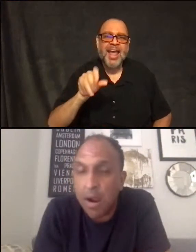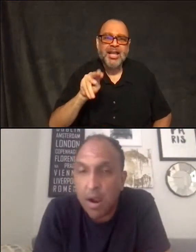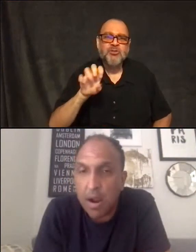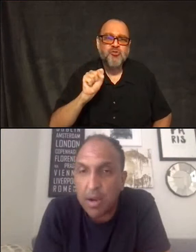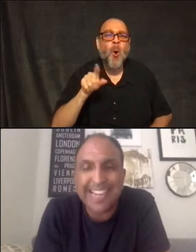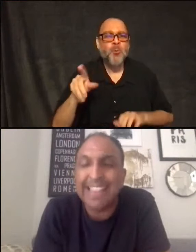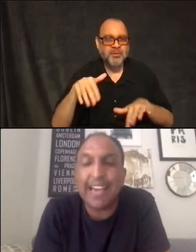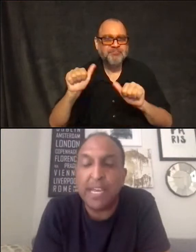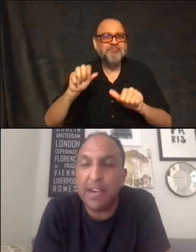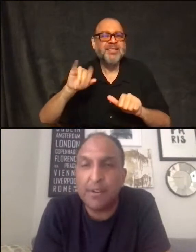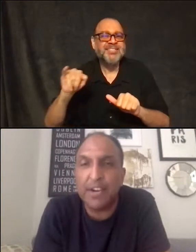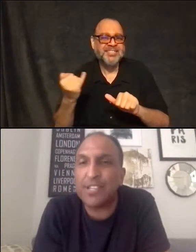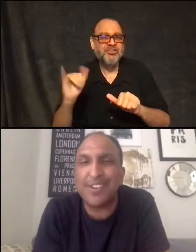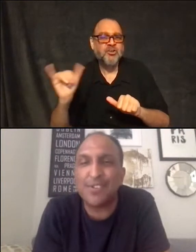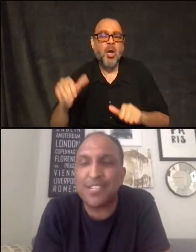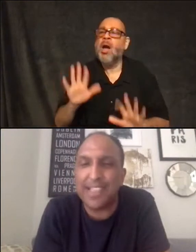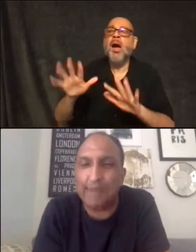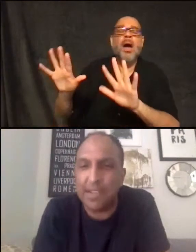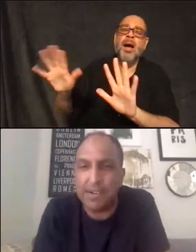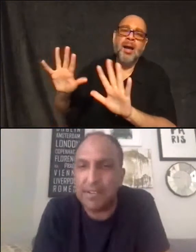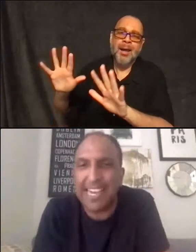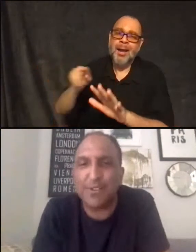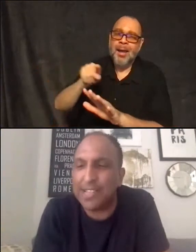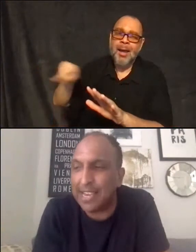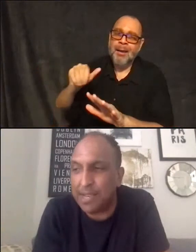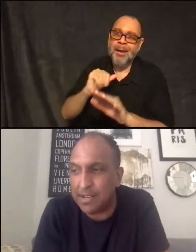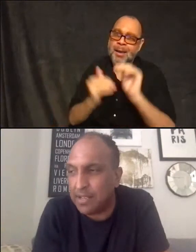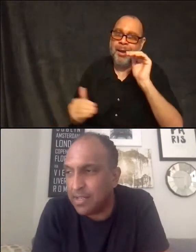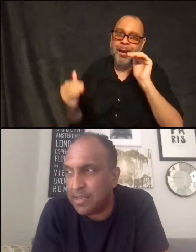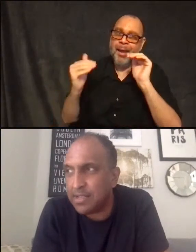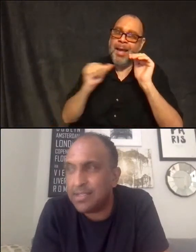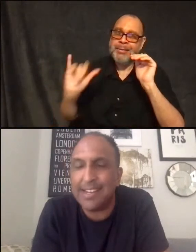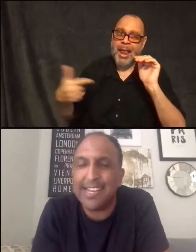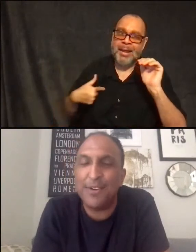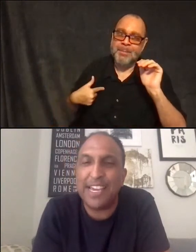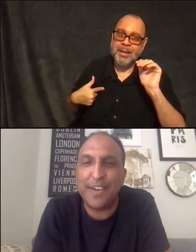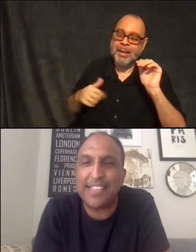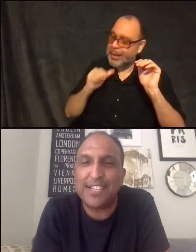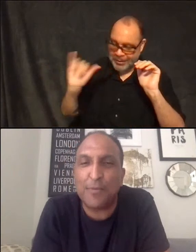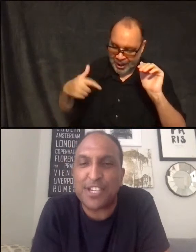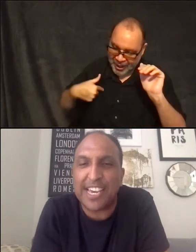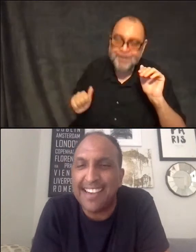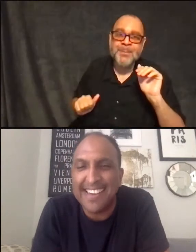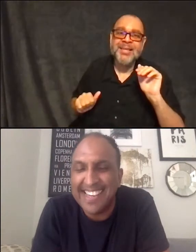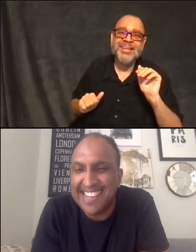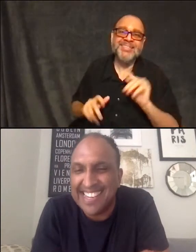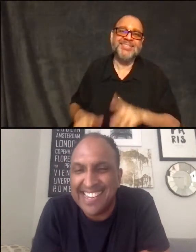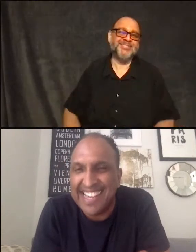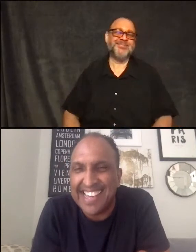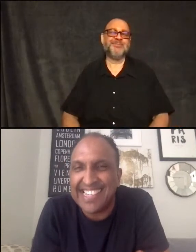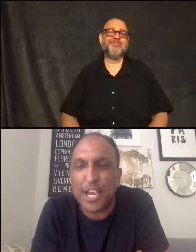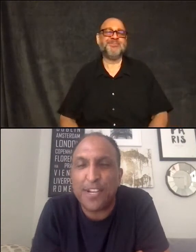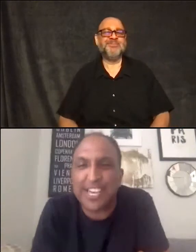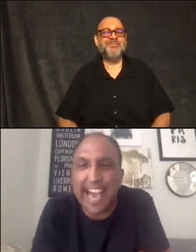does DJing, but not like me though. You don't do shit like me. They don't do it like me. They do like you ain't DJ Rich Cacao.